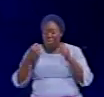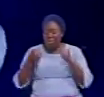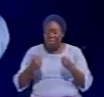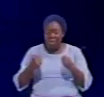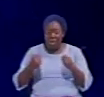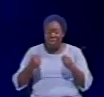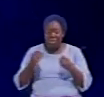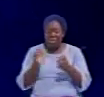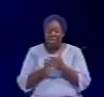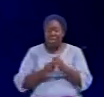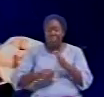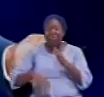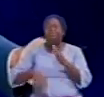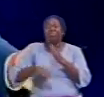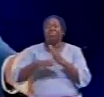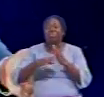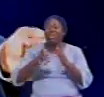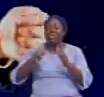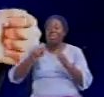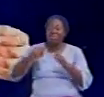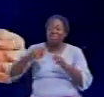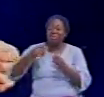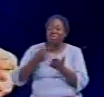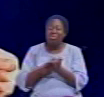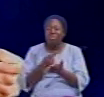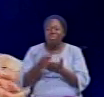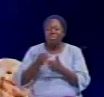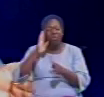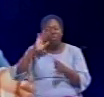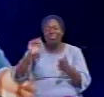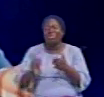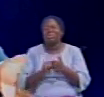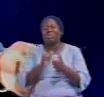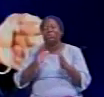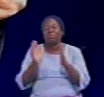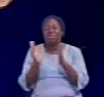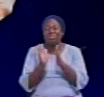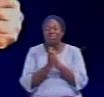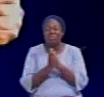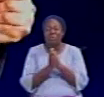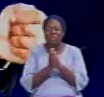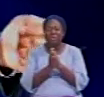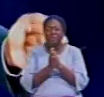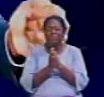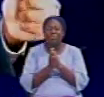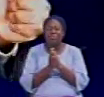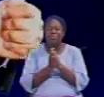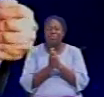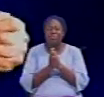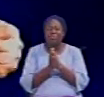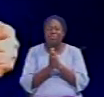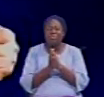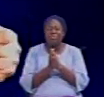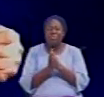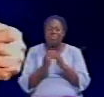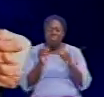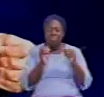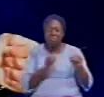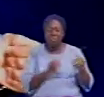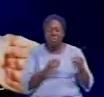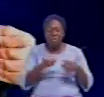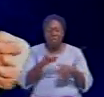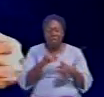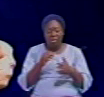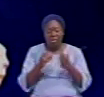be, those powers will be destroyed. Let us pray. Just commit those countries into the hands of